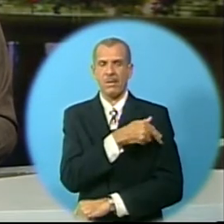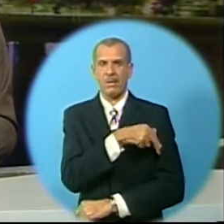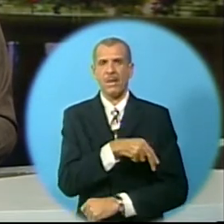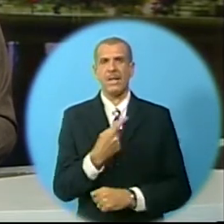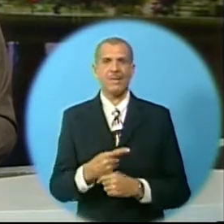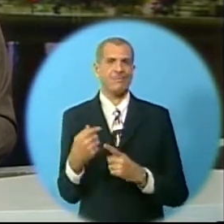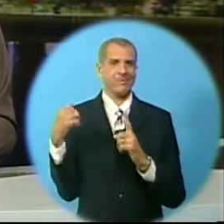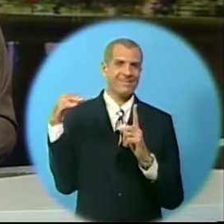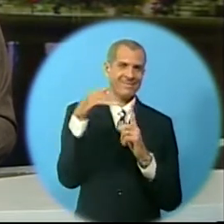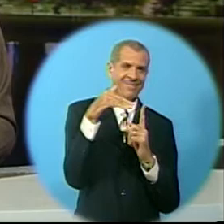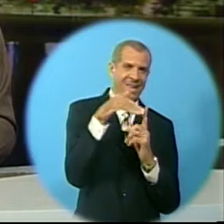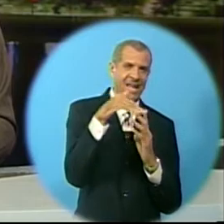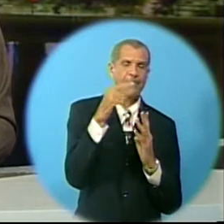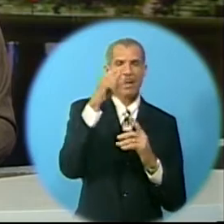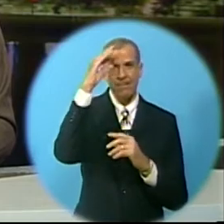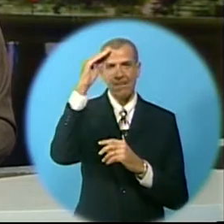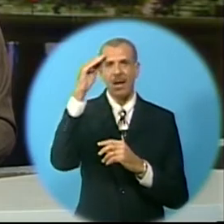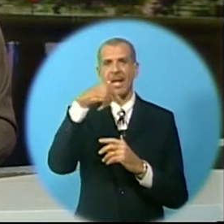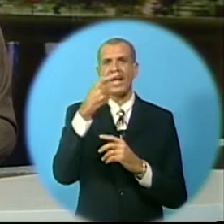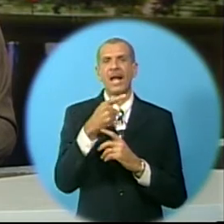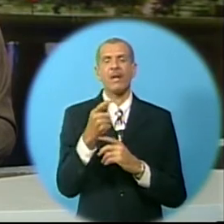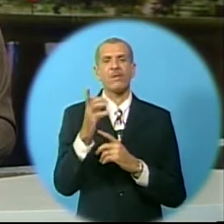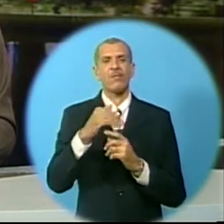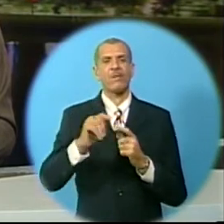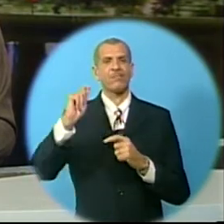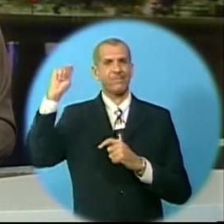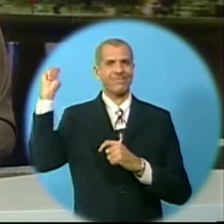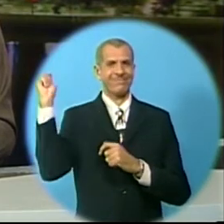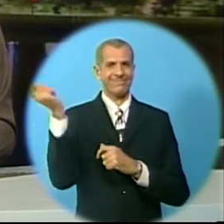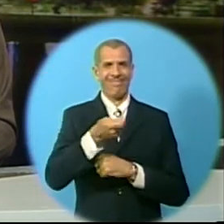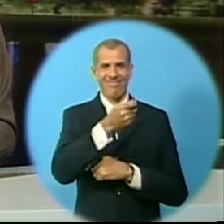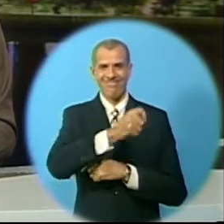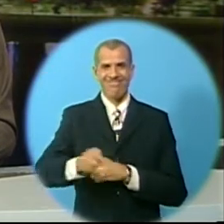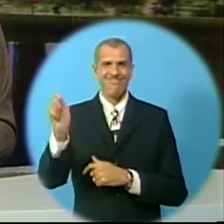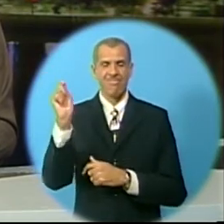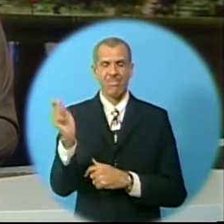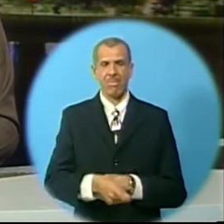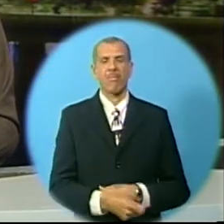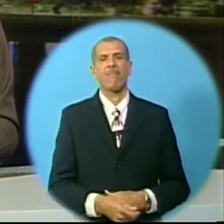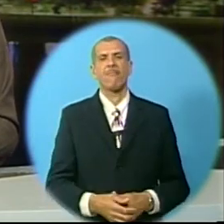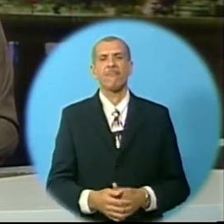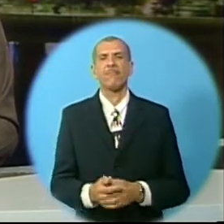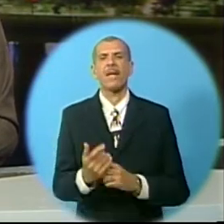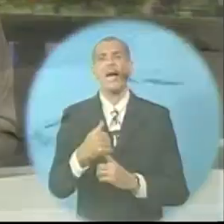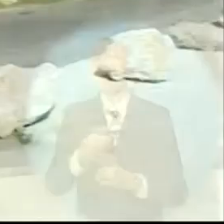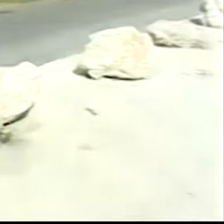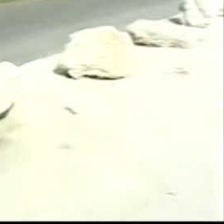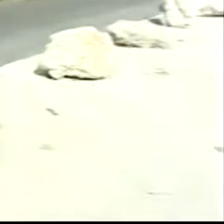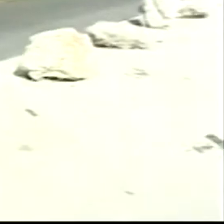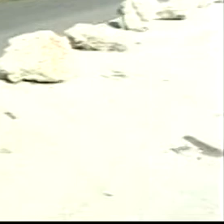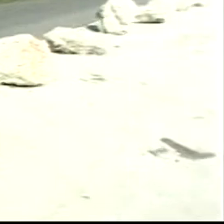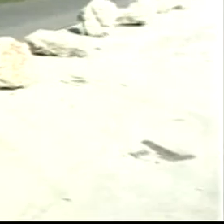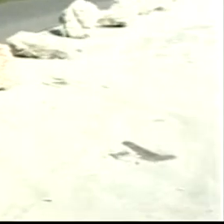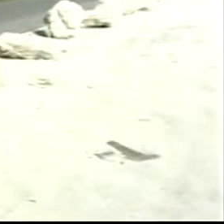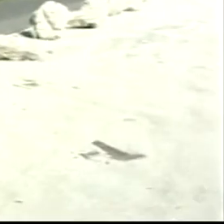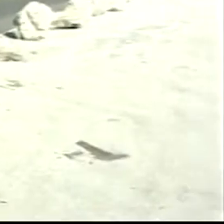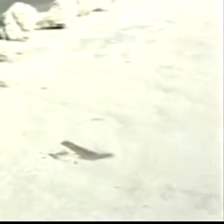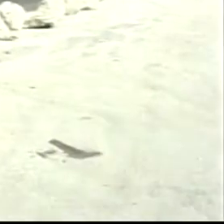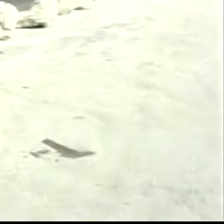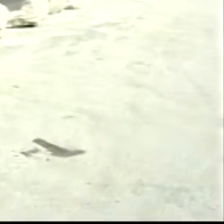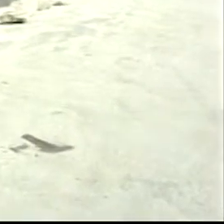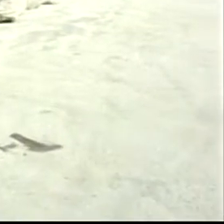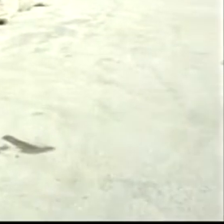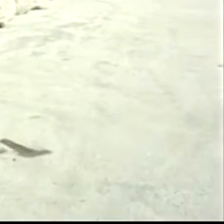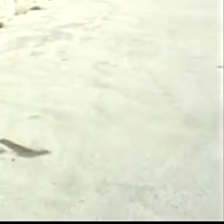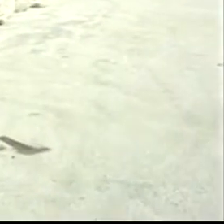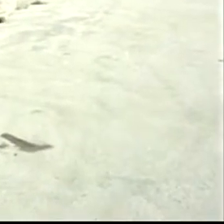brutally attacked this morning by a man wielding what police believe to be a cutlass. The incident unfolded around 7 on a